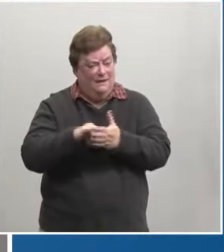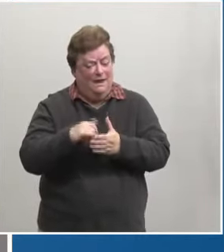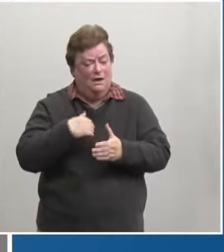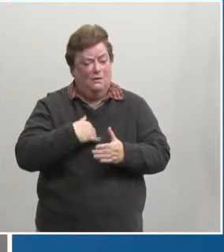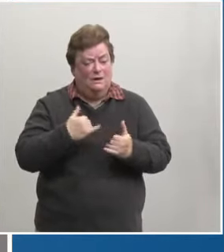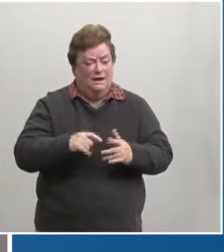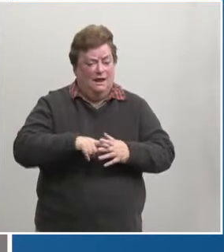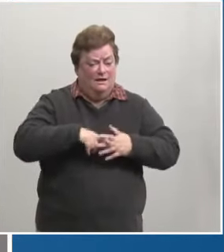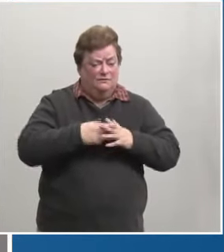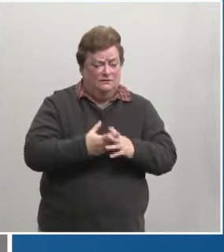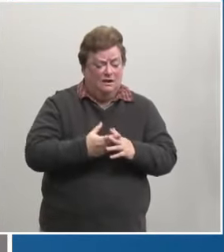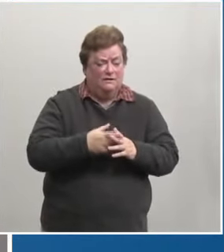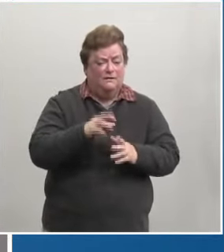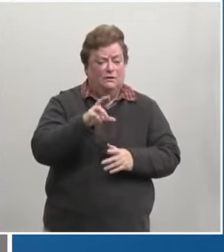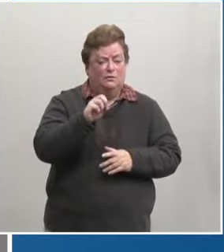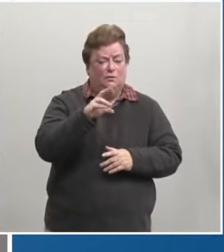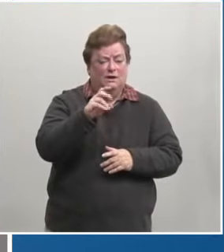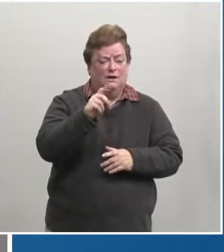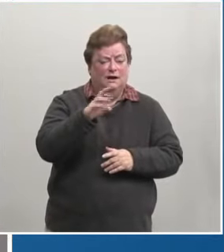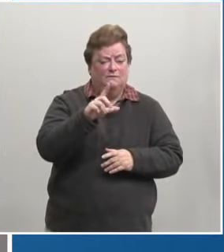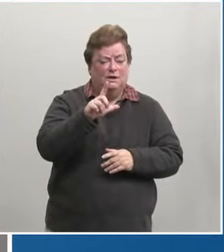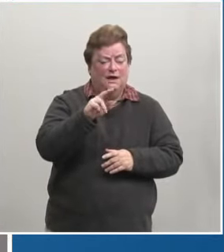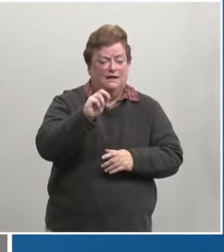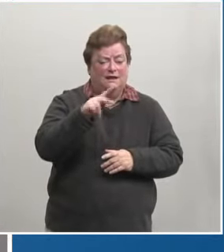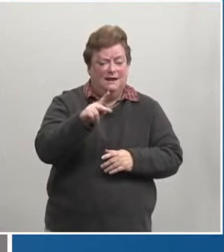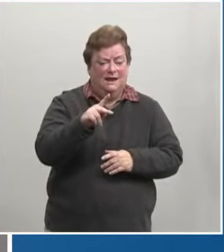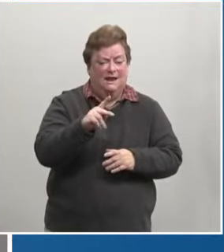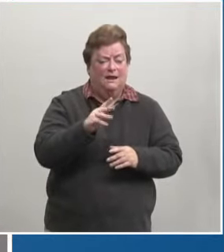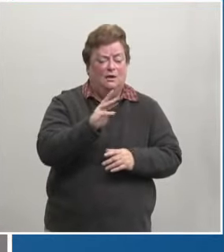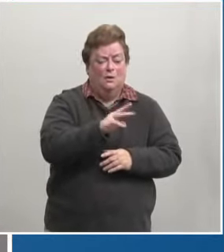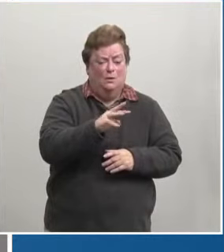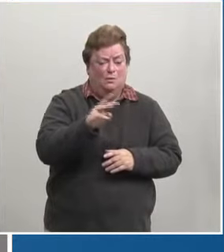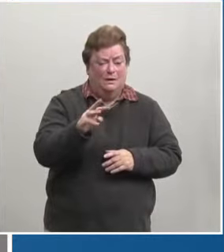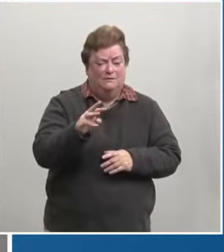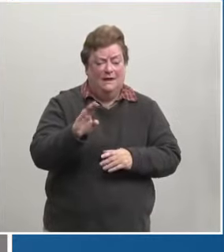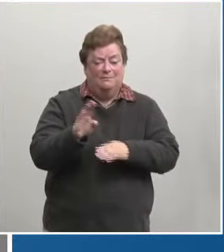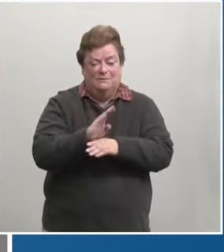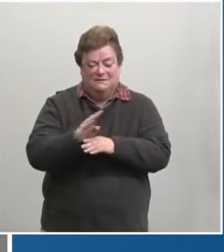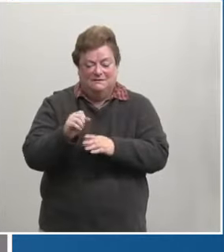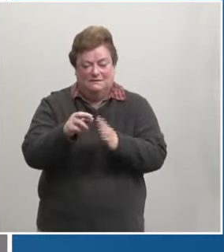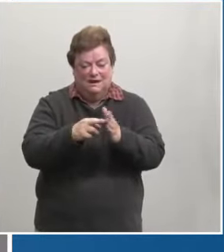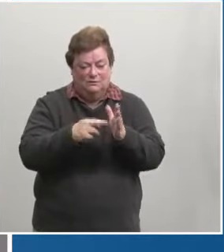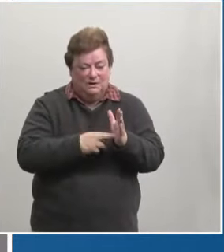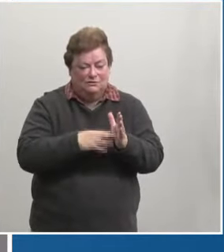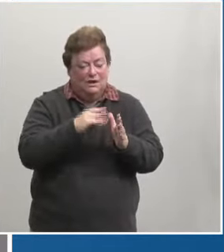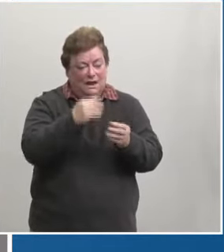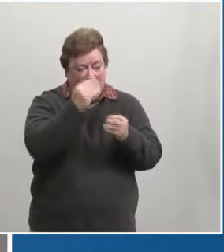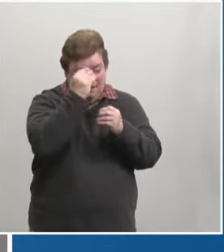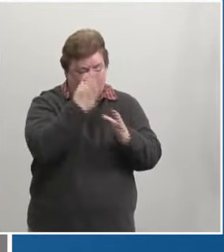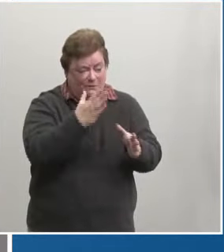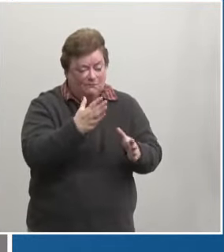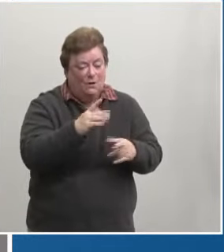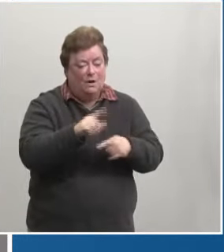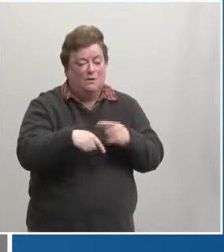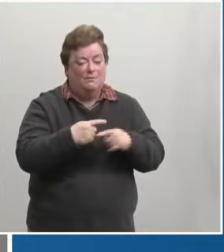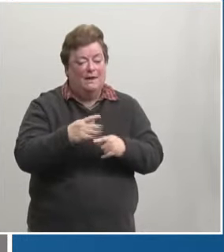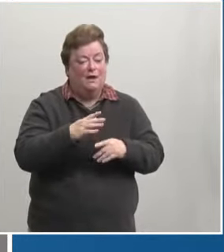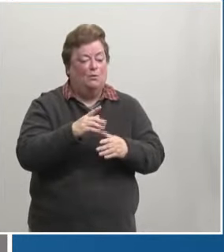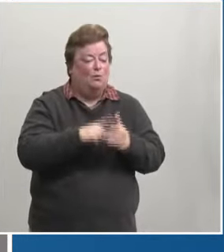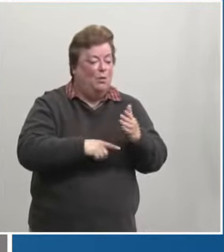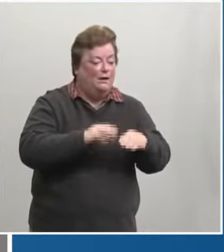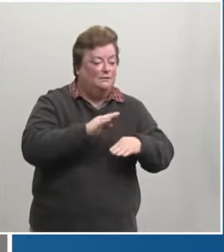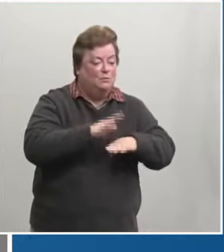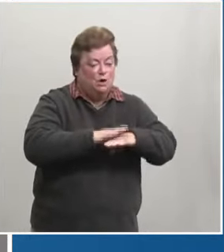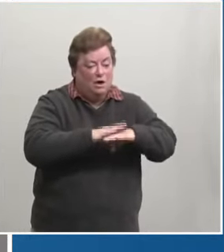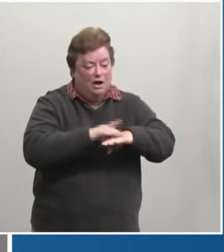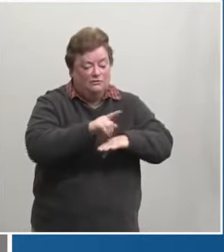launched the recoverlnk.com website where businesses can register and inform the public about the public health precautions that